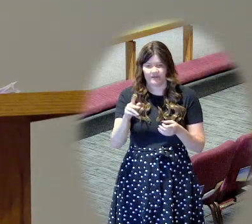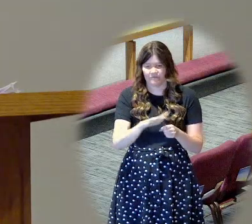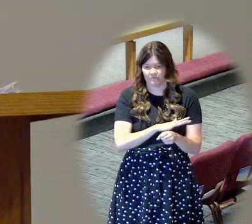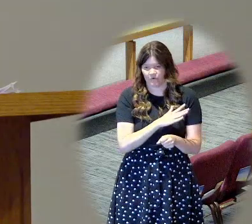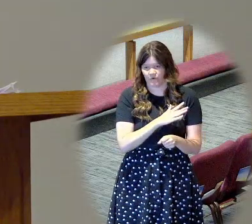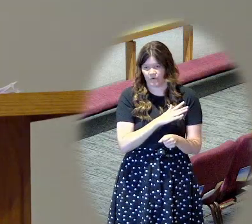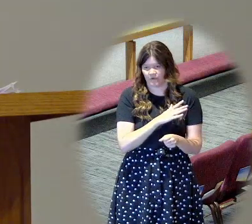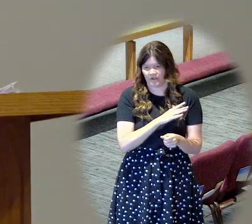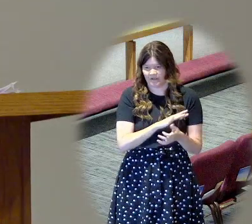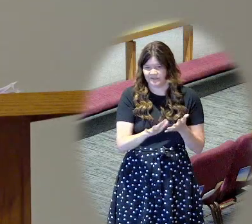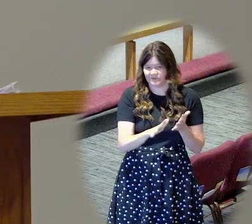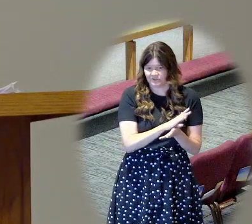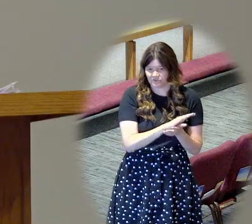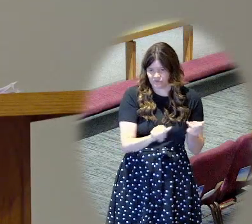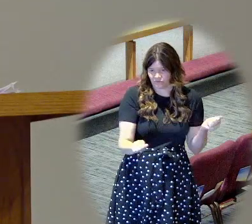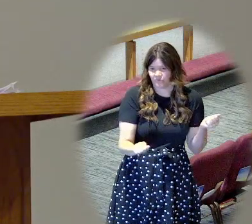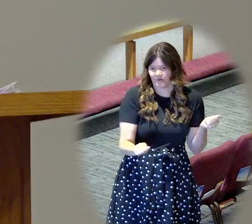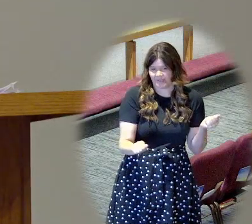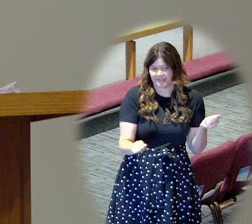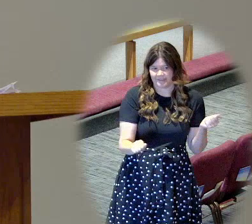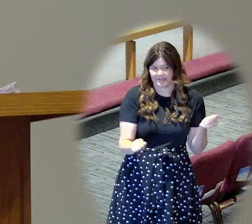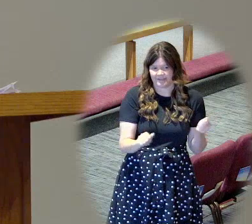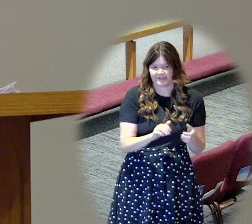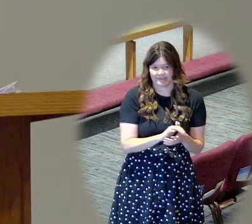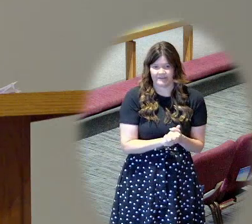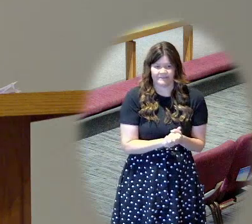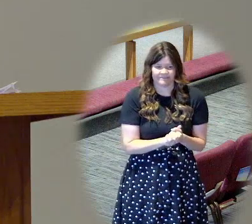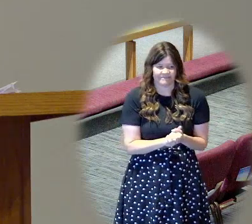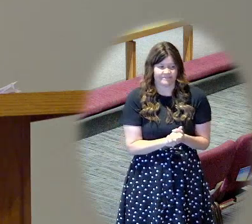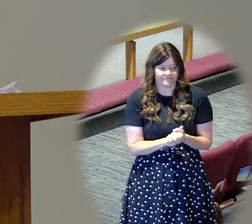Destroyed as if they were never there in the first place.